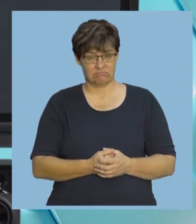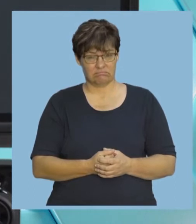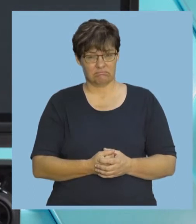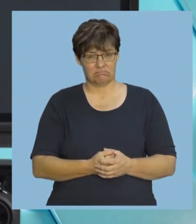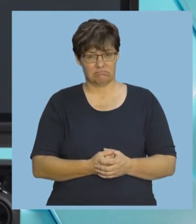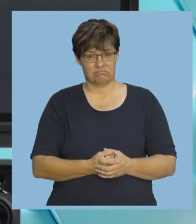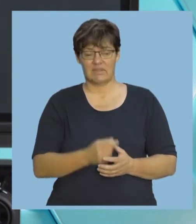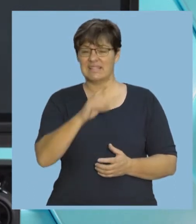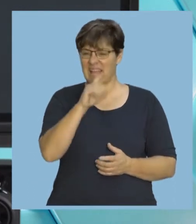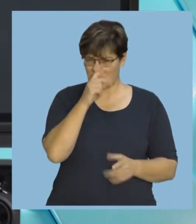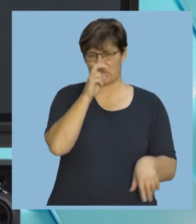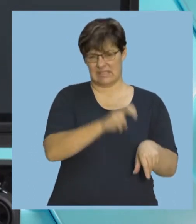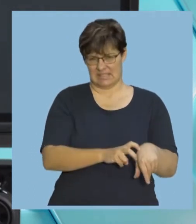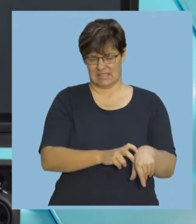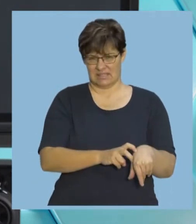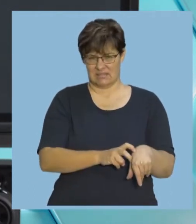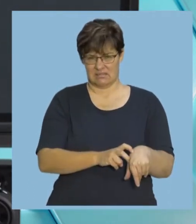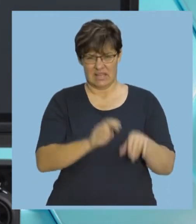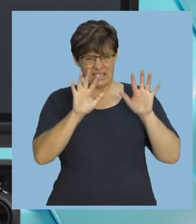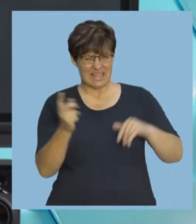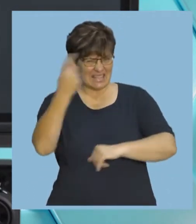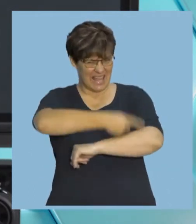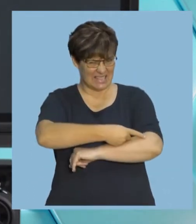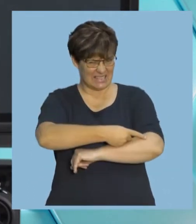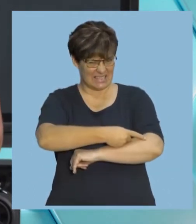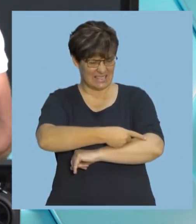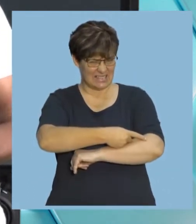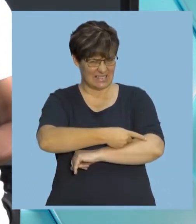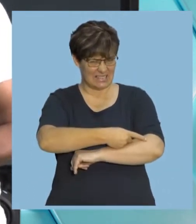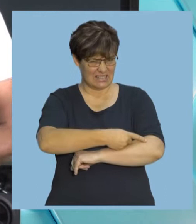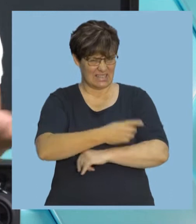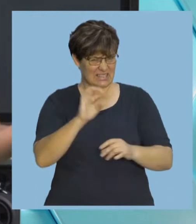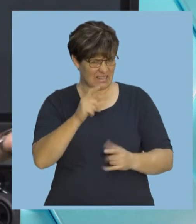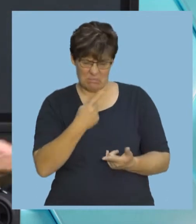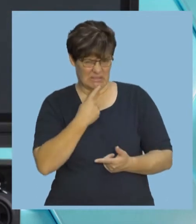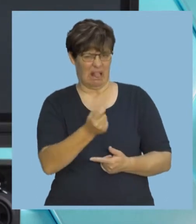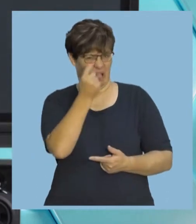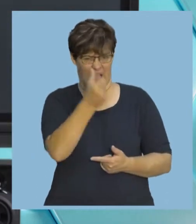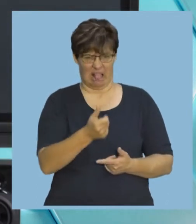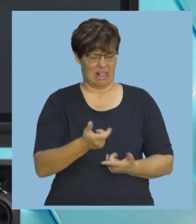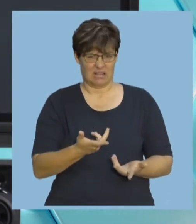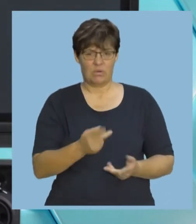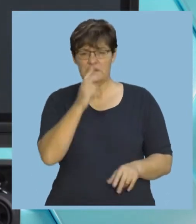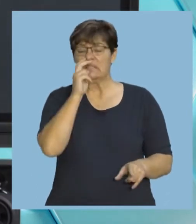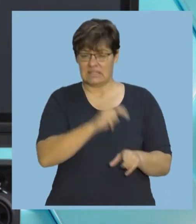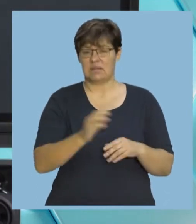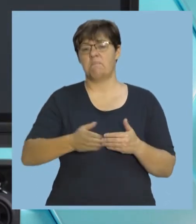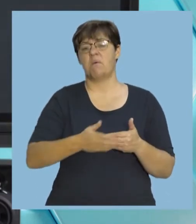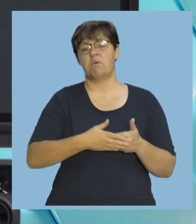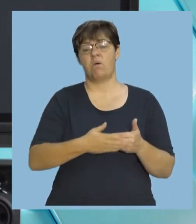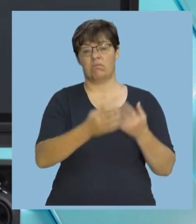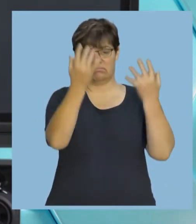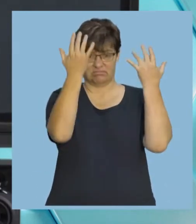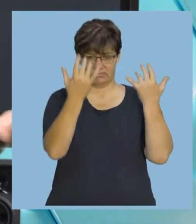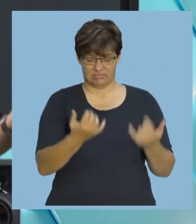You need data. Do you need 10 days data? I think that's little data to predict. You need lots and lots and lots